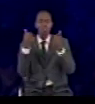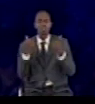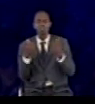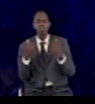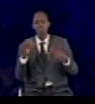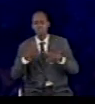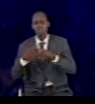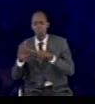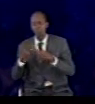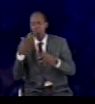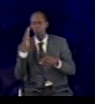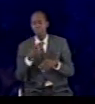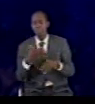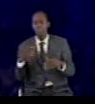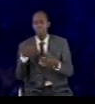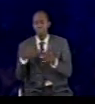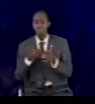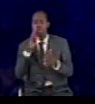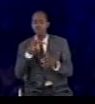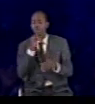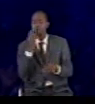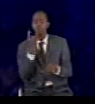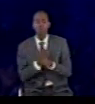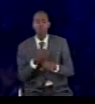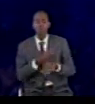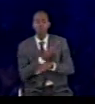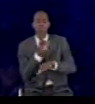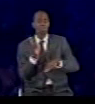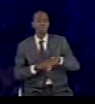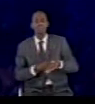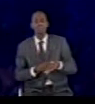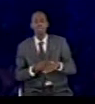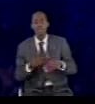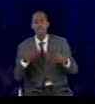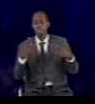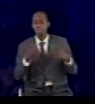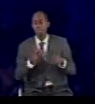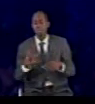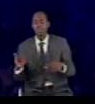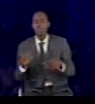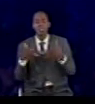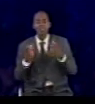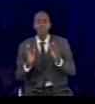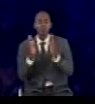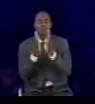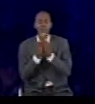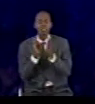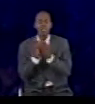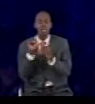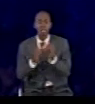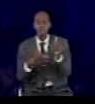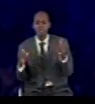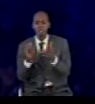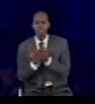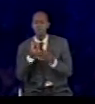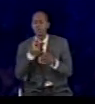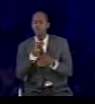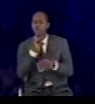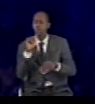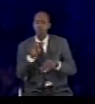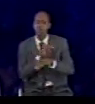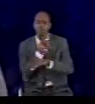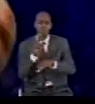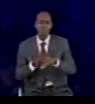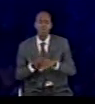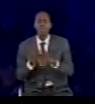are not just natural sometimes you say they are natural disasters but let us pray everything unnatural everything that